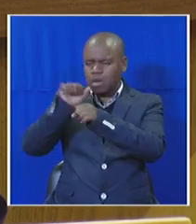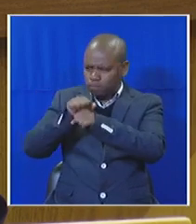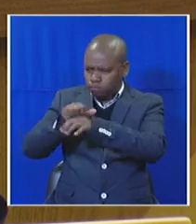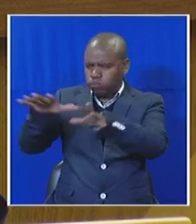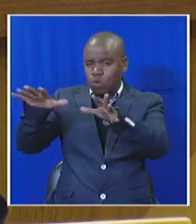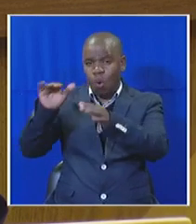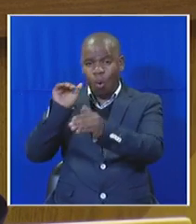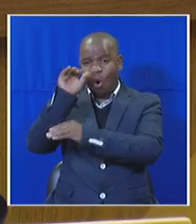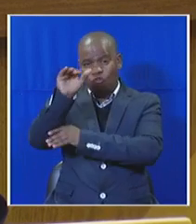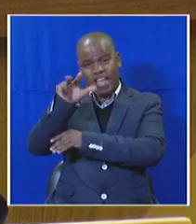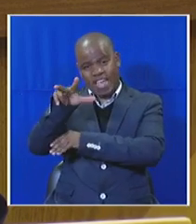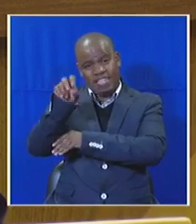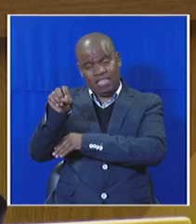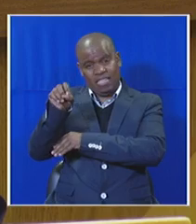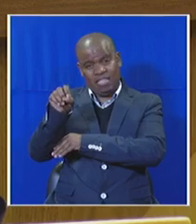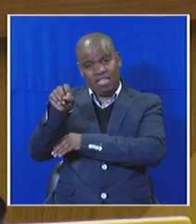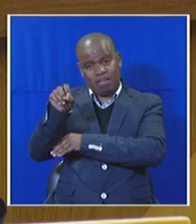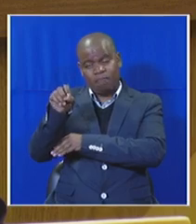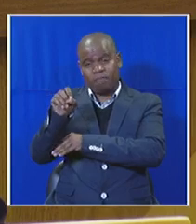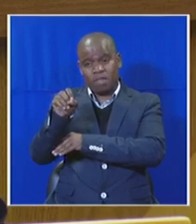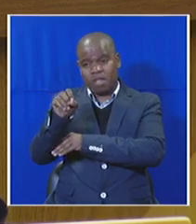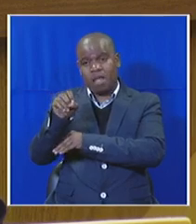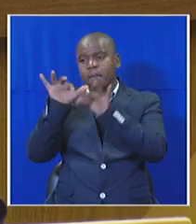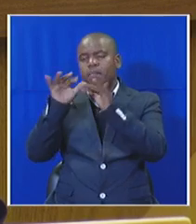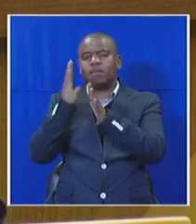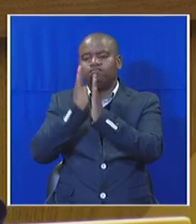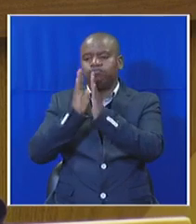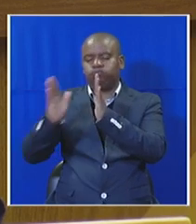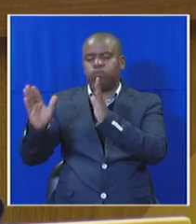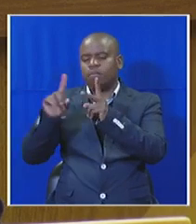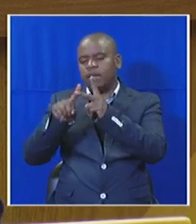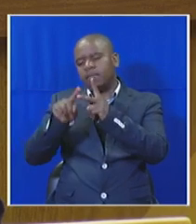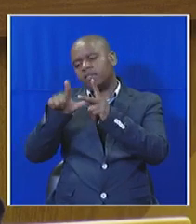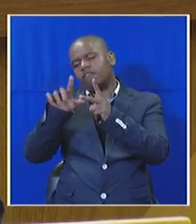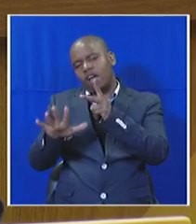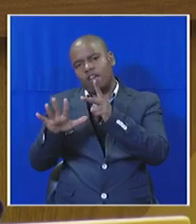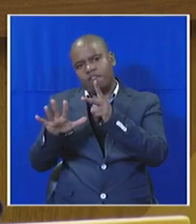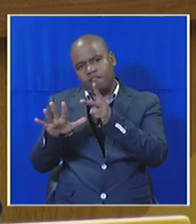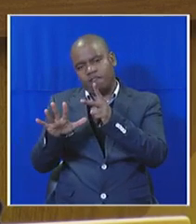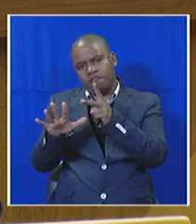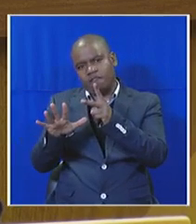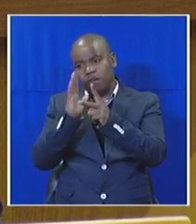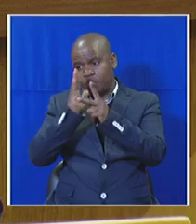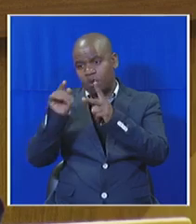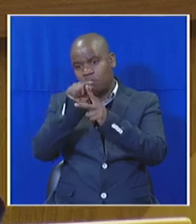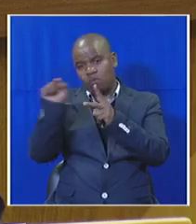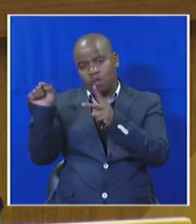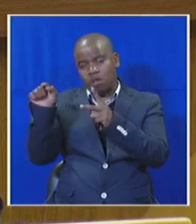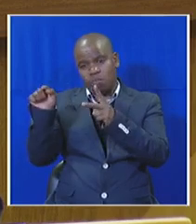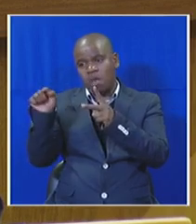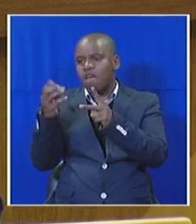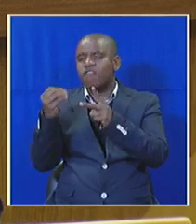80 public libraries, and 75 of these have